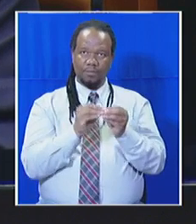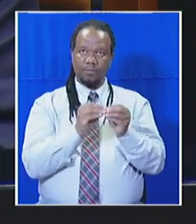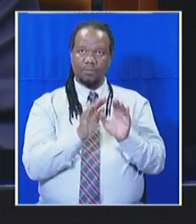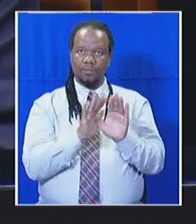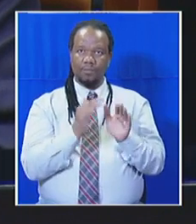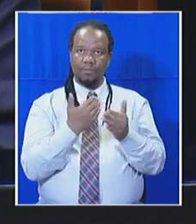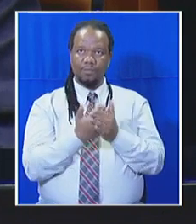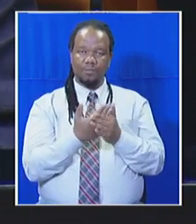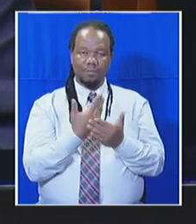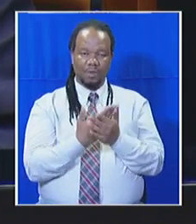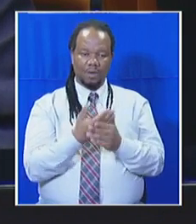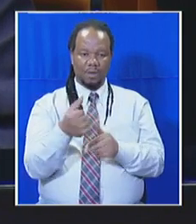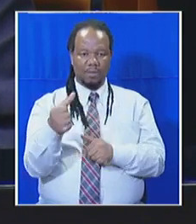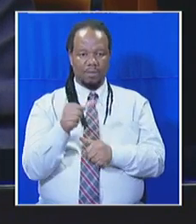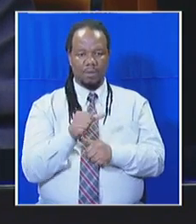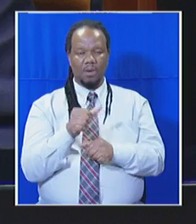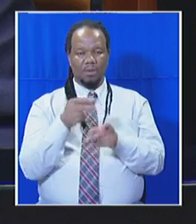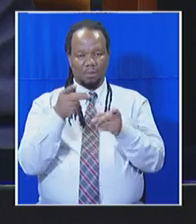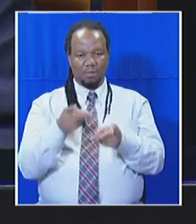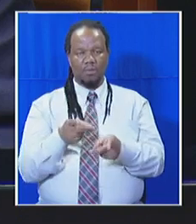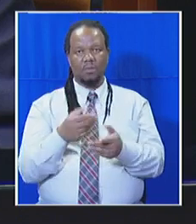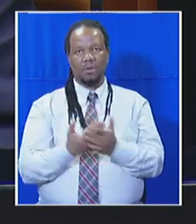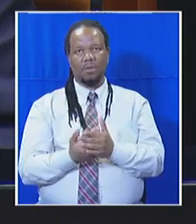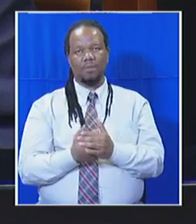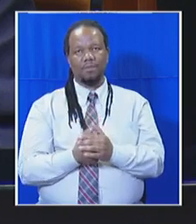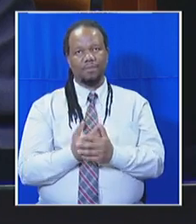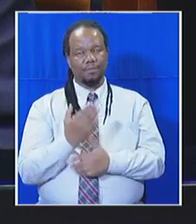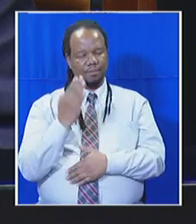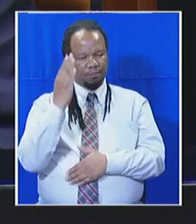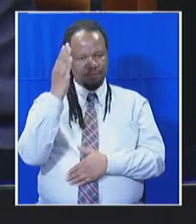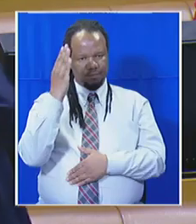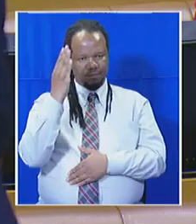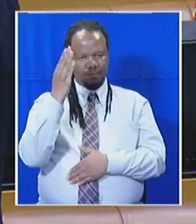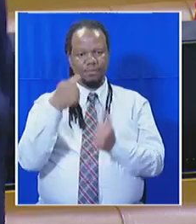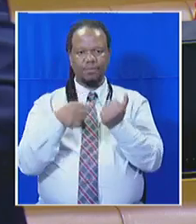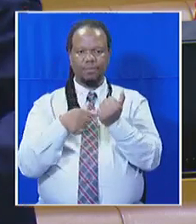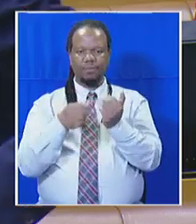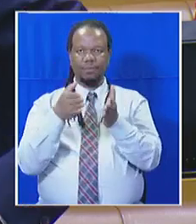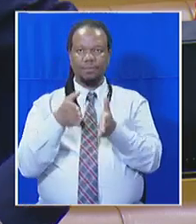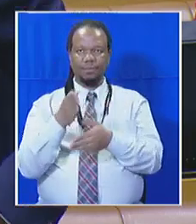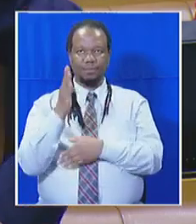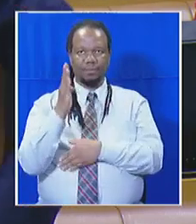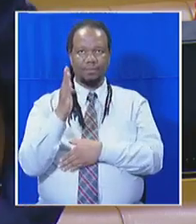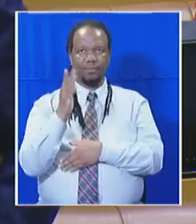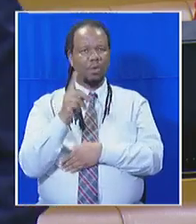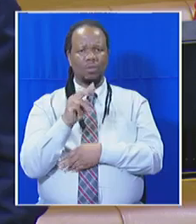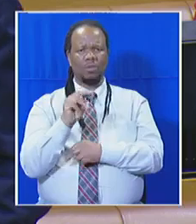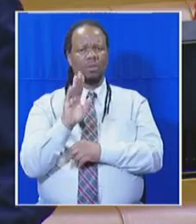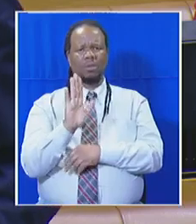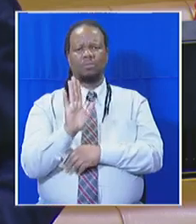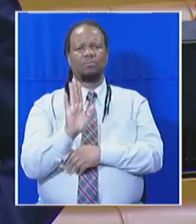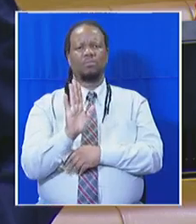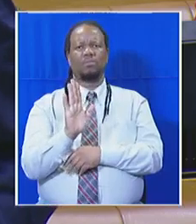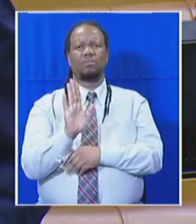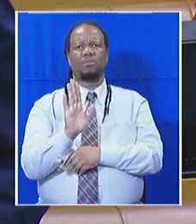we return to the House with a ruling. Yes. Honorable Deputy Speaker. Yes. No,